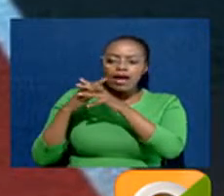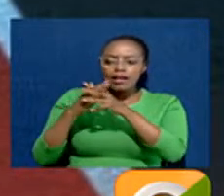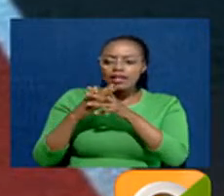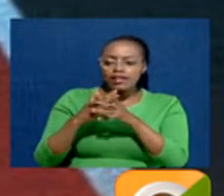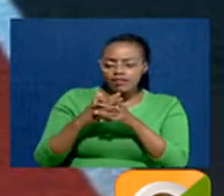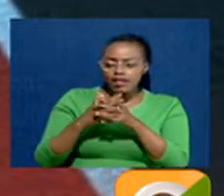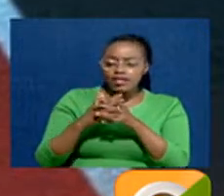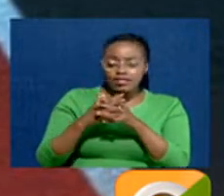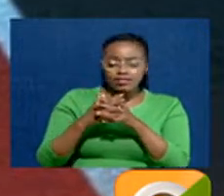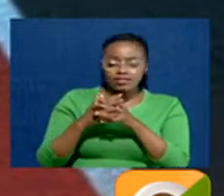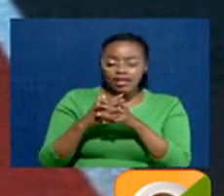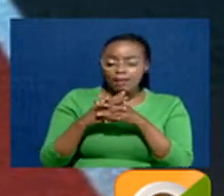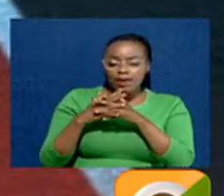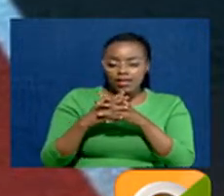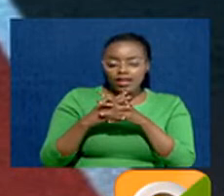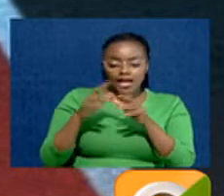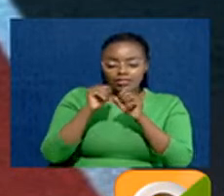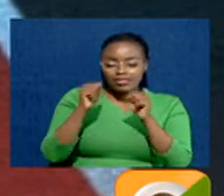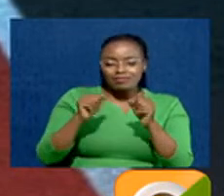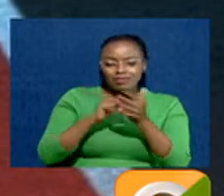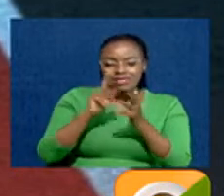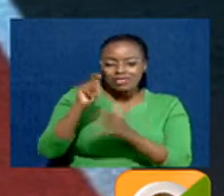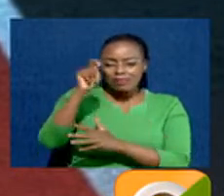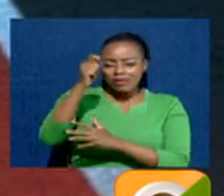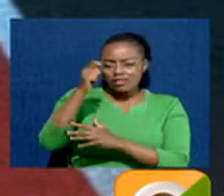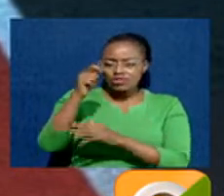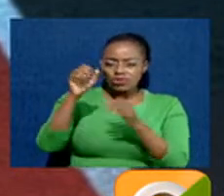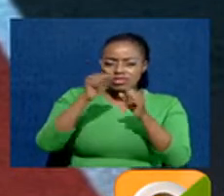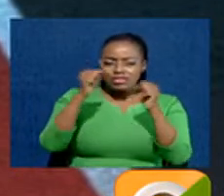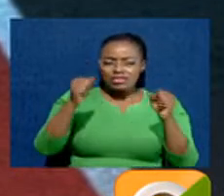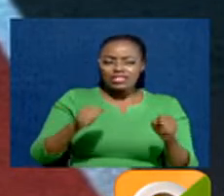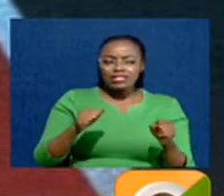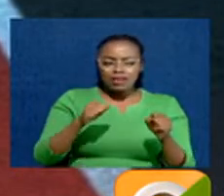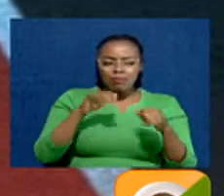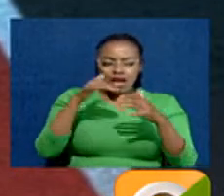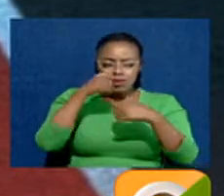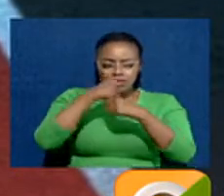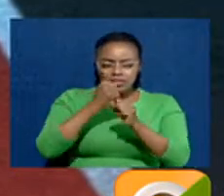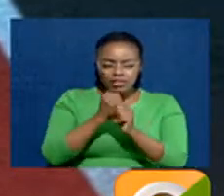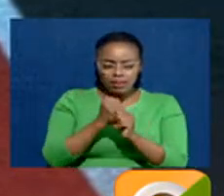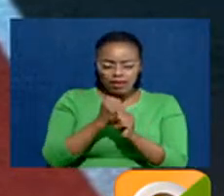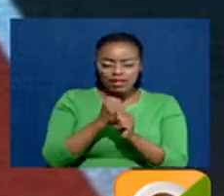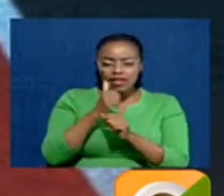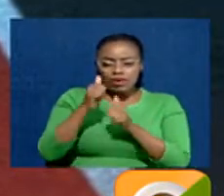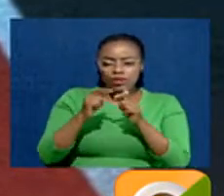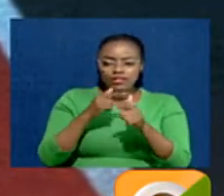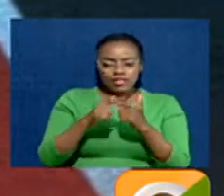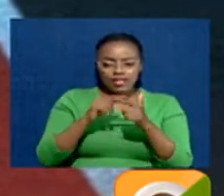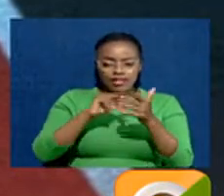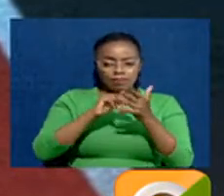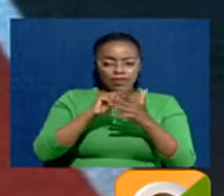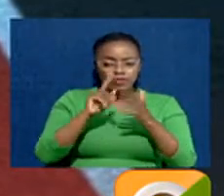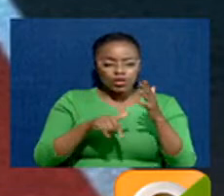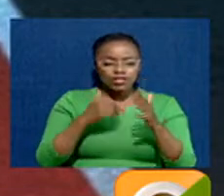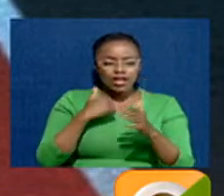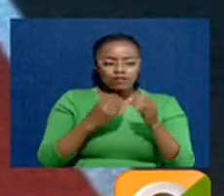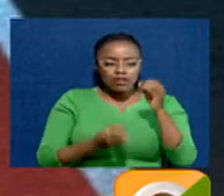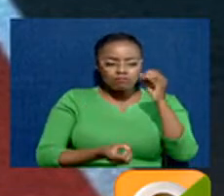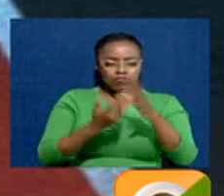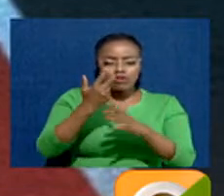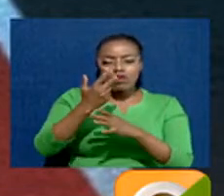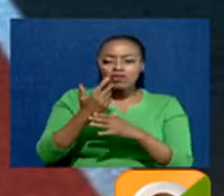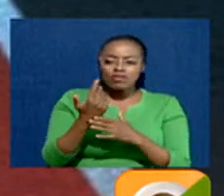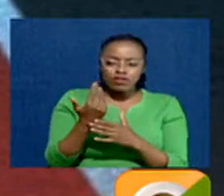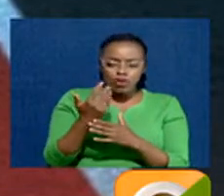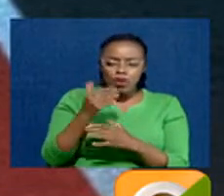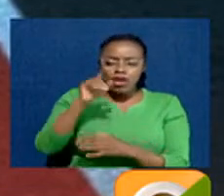is a presidential system, pure actually in its form. Which then means that it's structured along lines